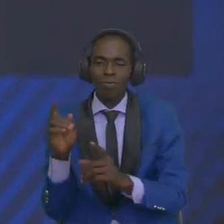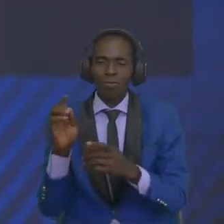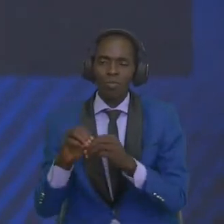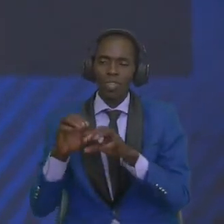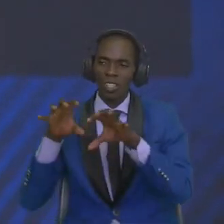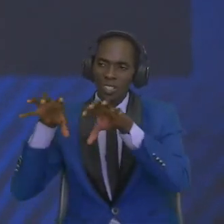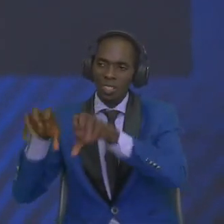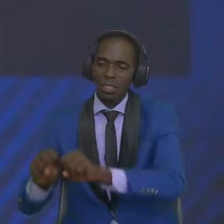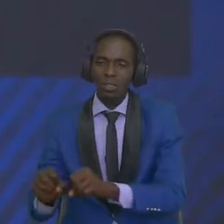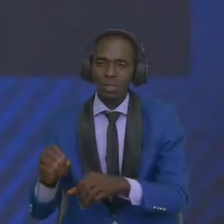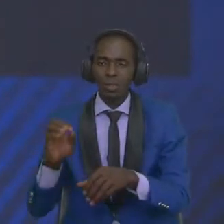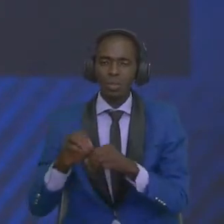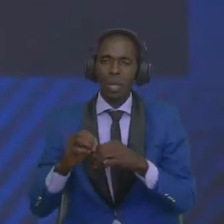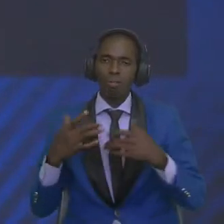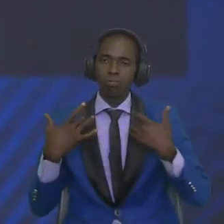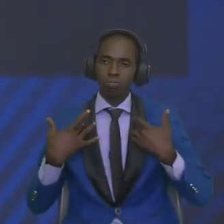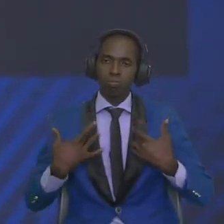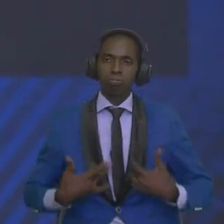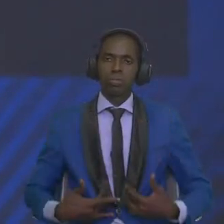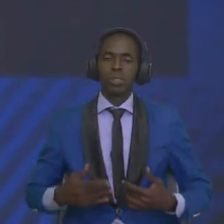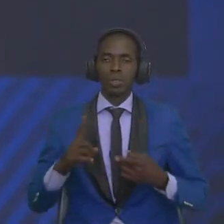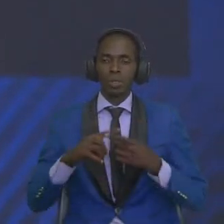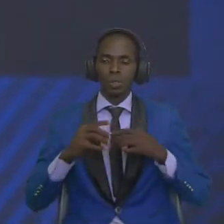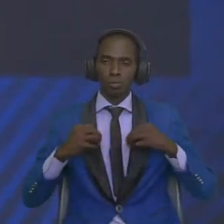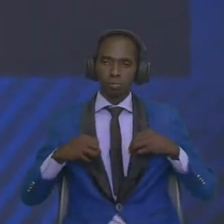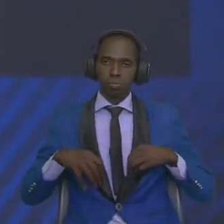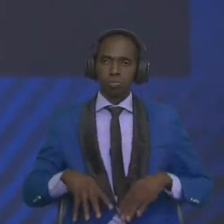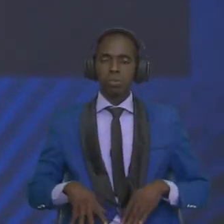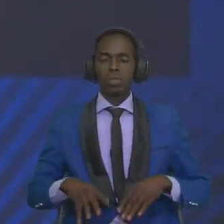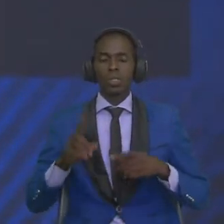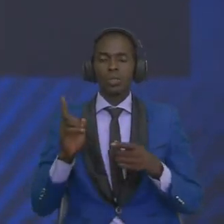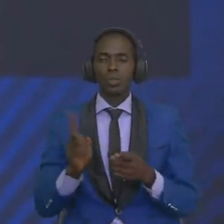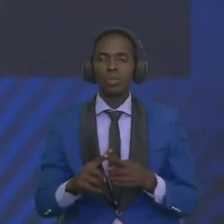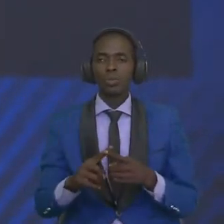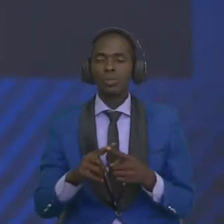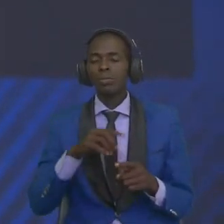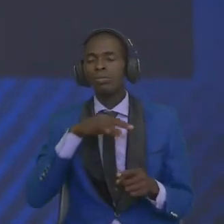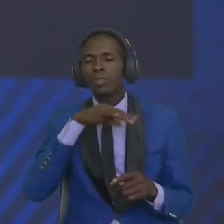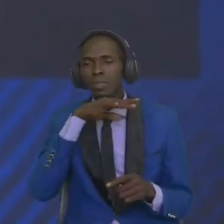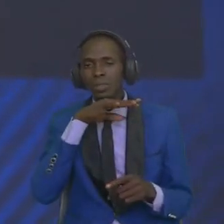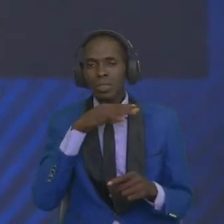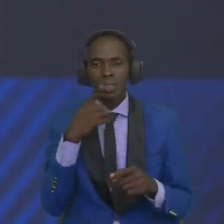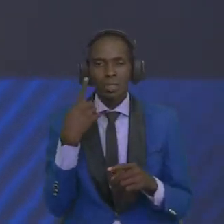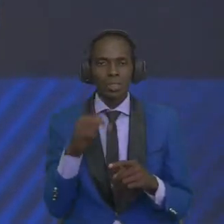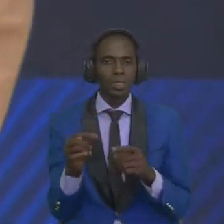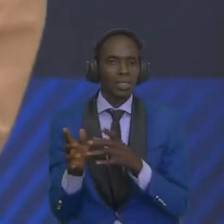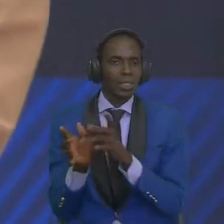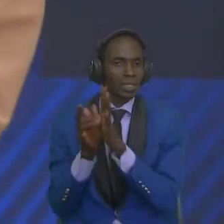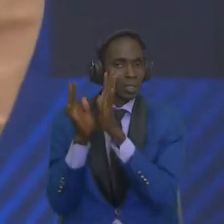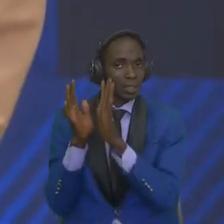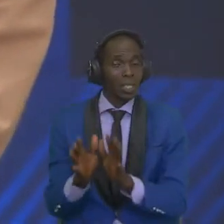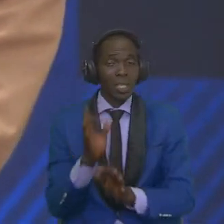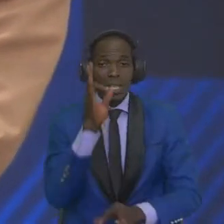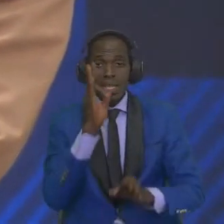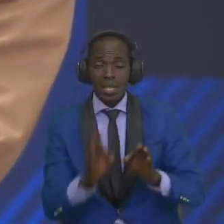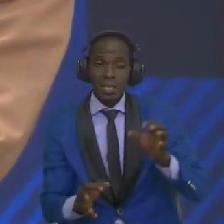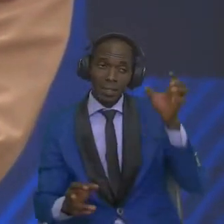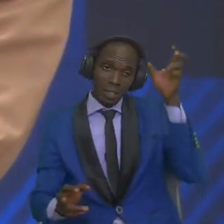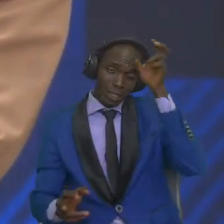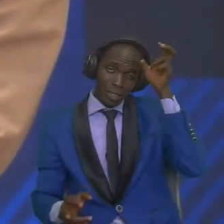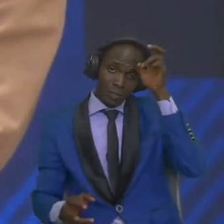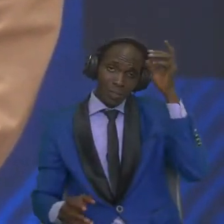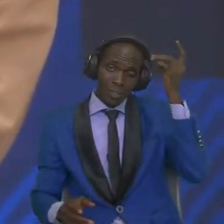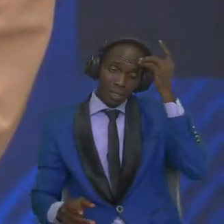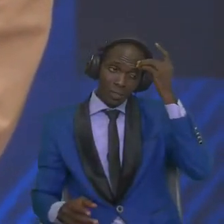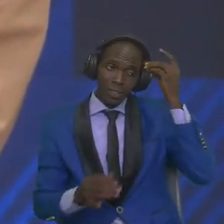the believer, to destroy the believer, to defile the believer. If the devil is